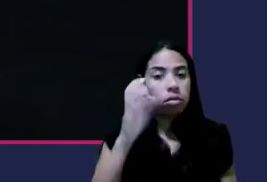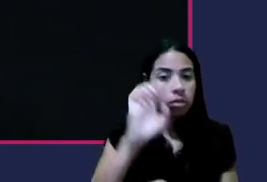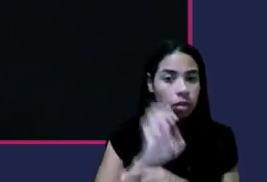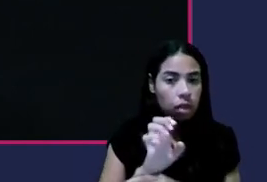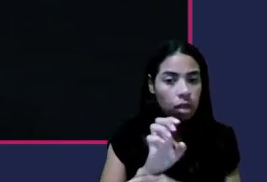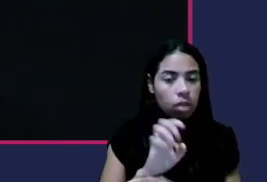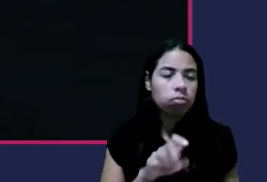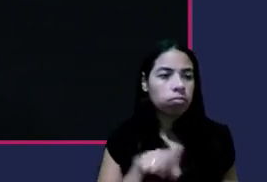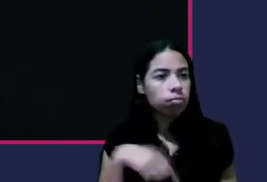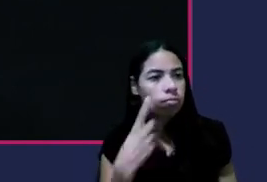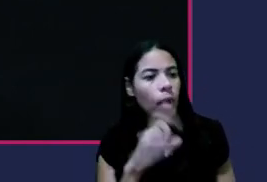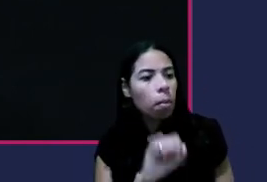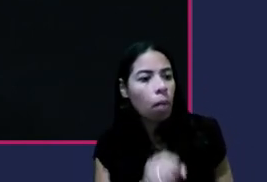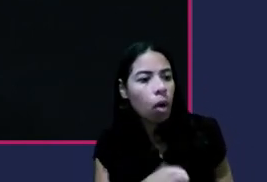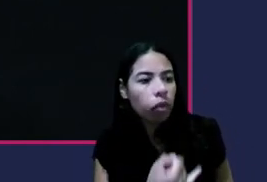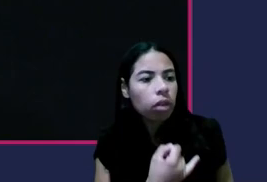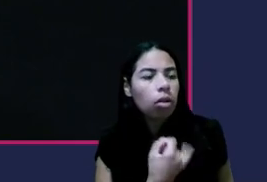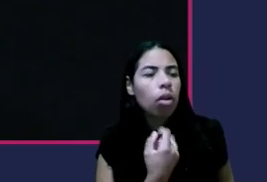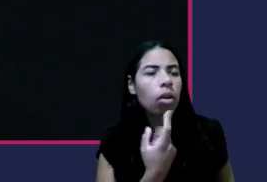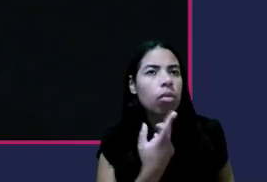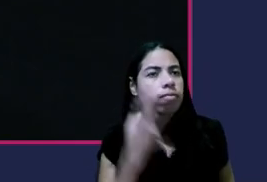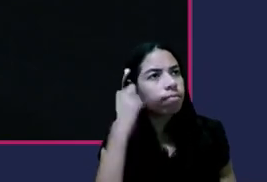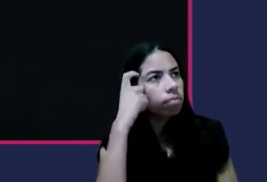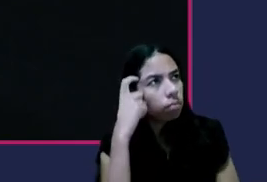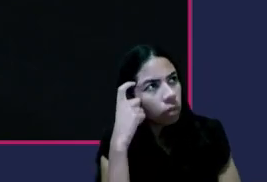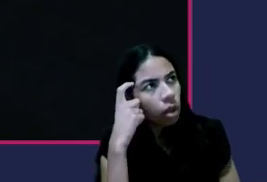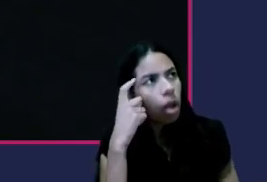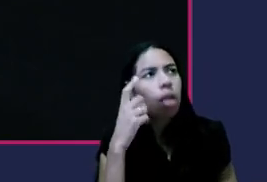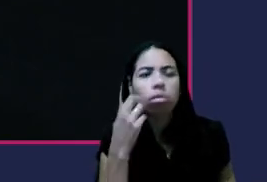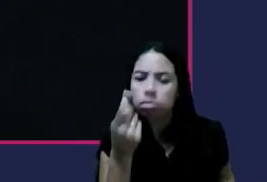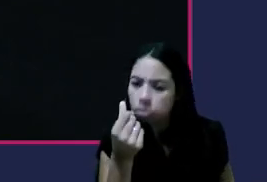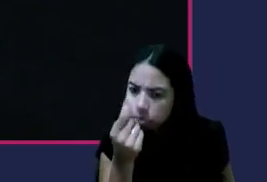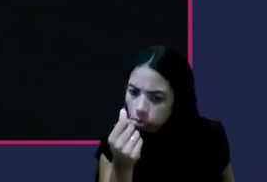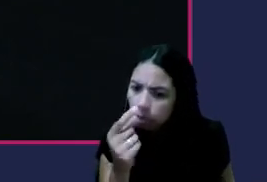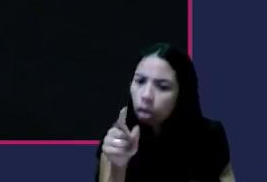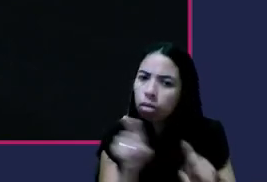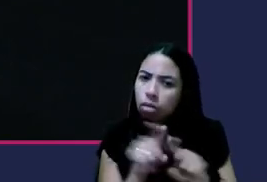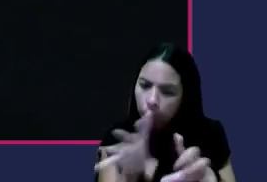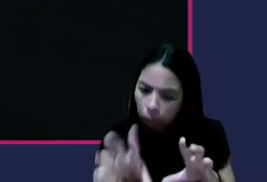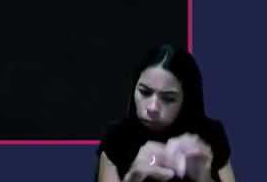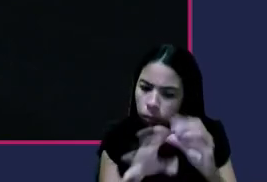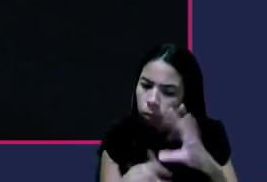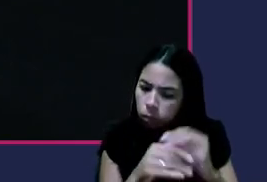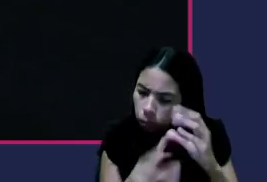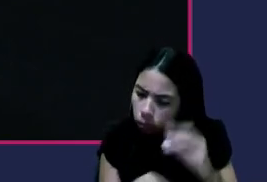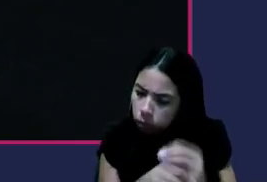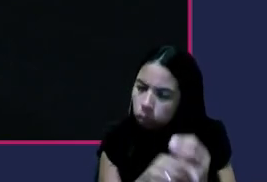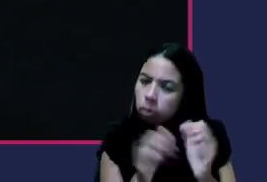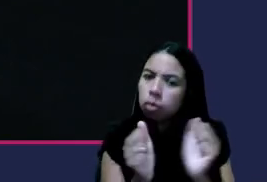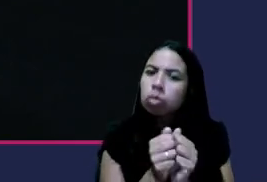Federal and state level supports. because